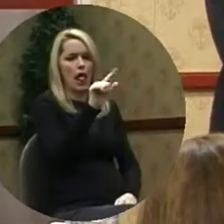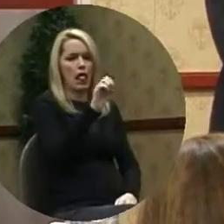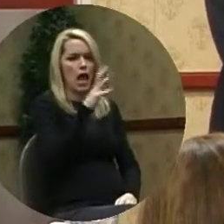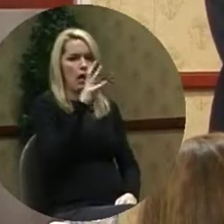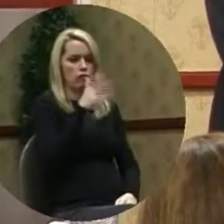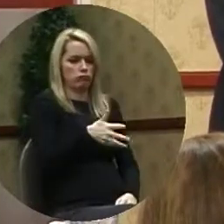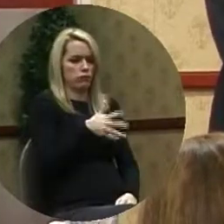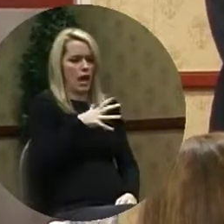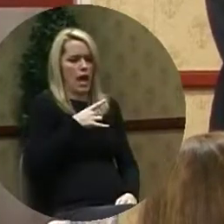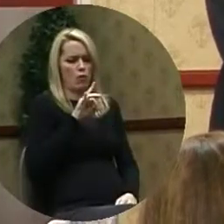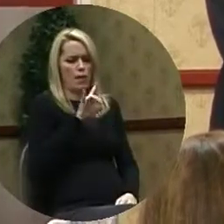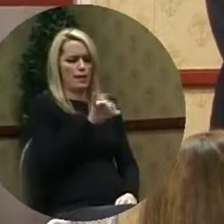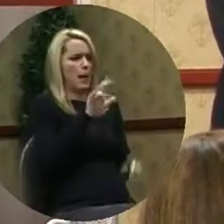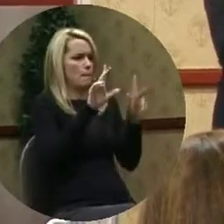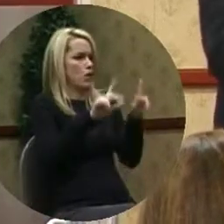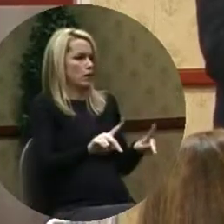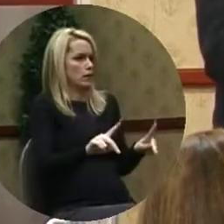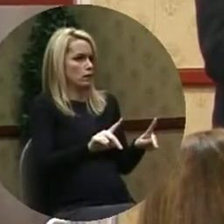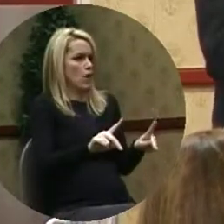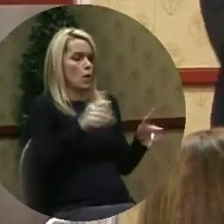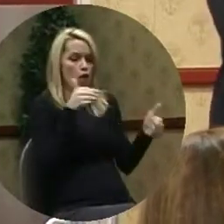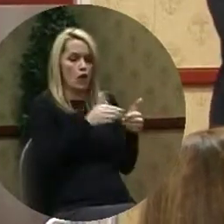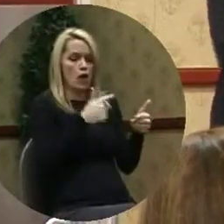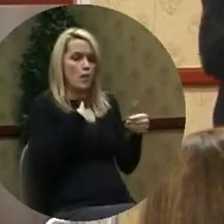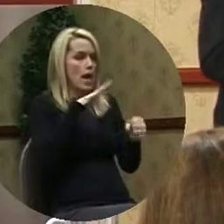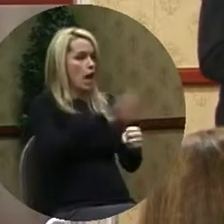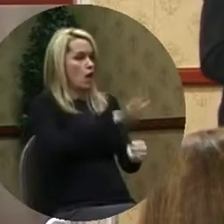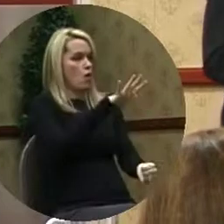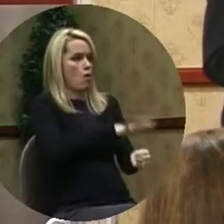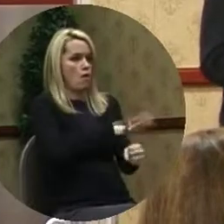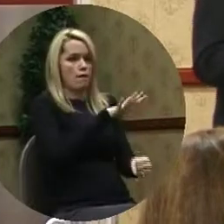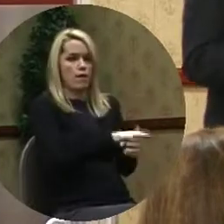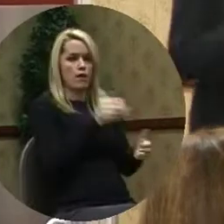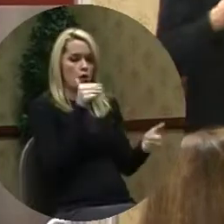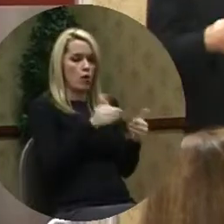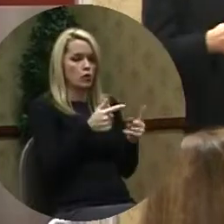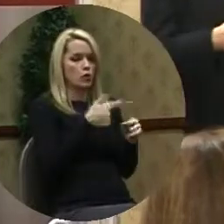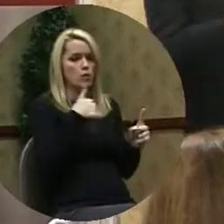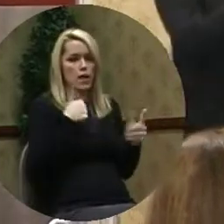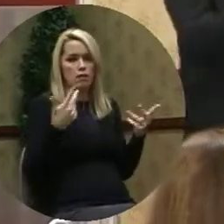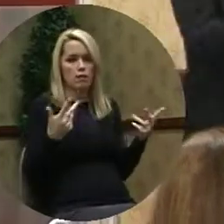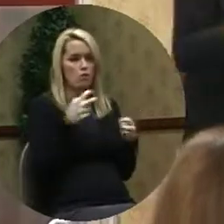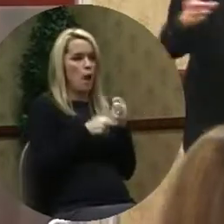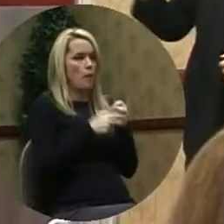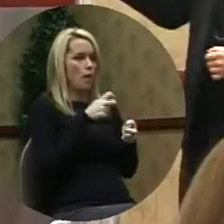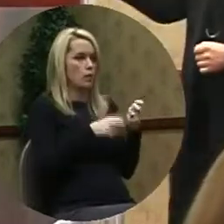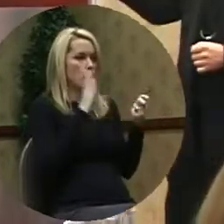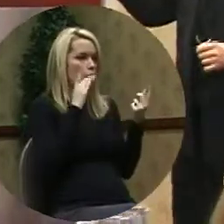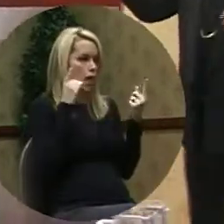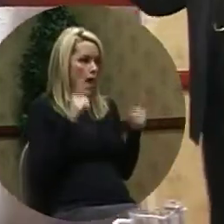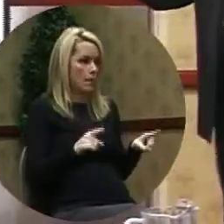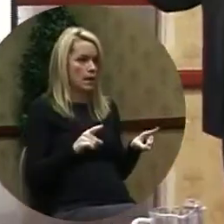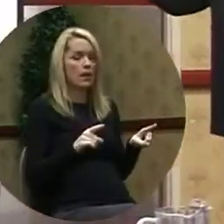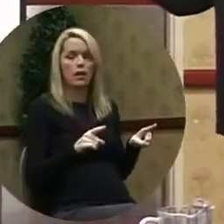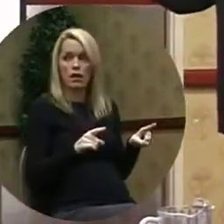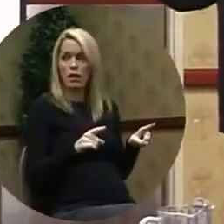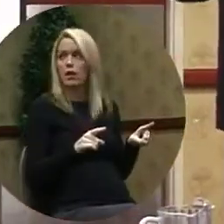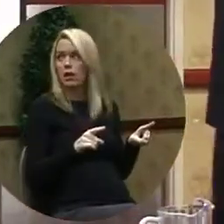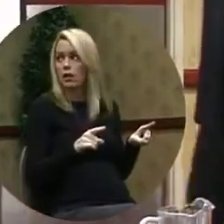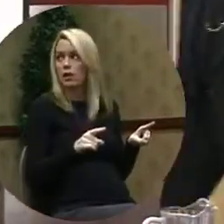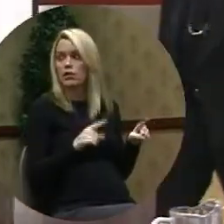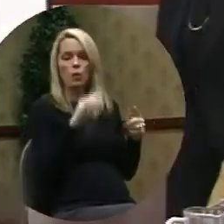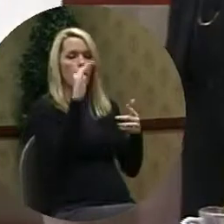off. Closer the proximity, more likely the problem behavior. So when we set up this piece, though, what you're getting